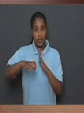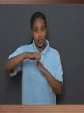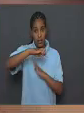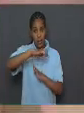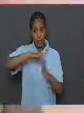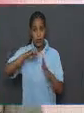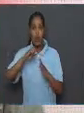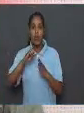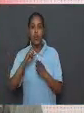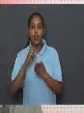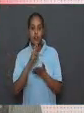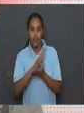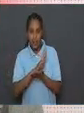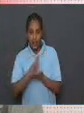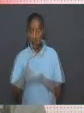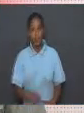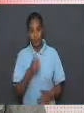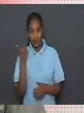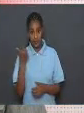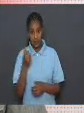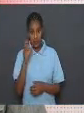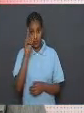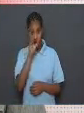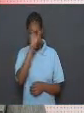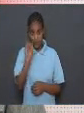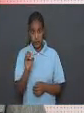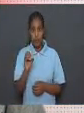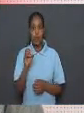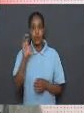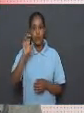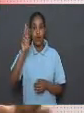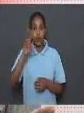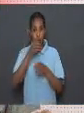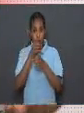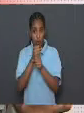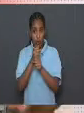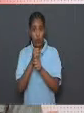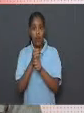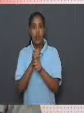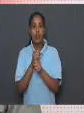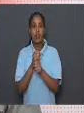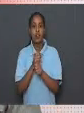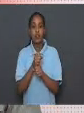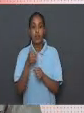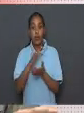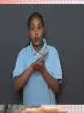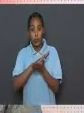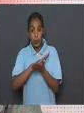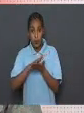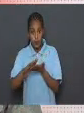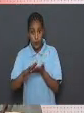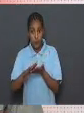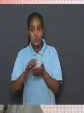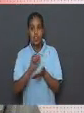electro-refining. The other 1% of copper contains a range of impurities